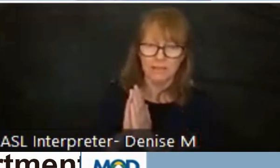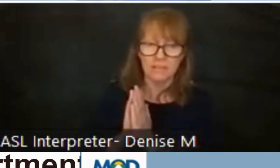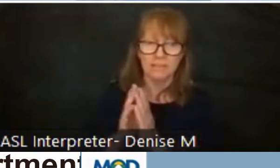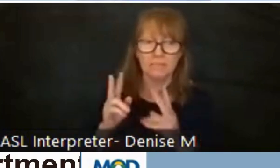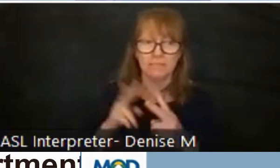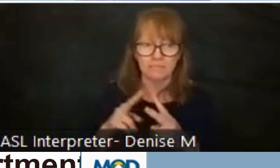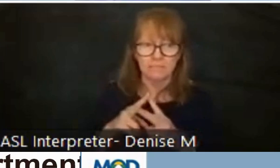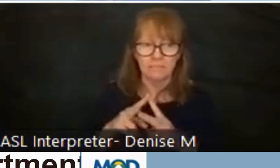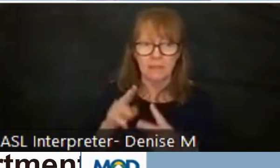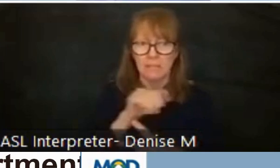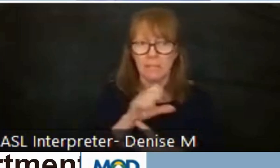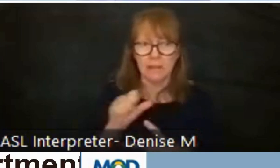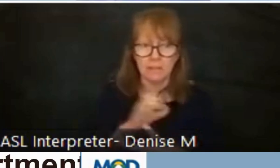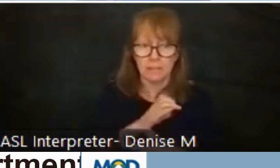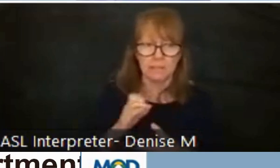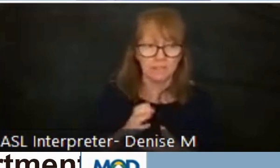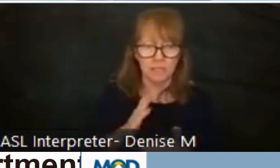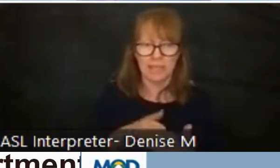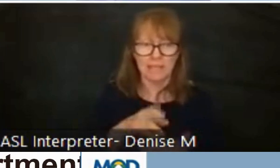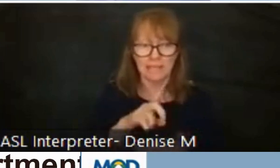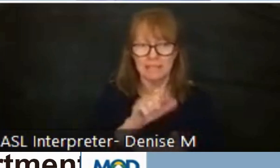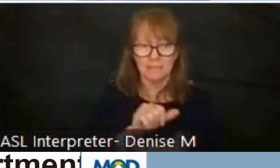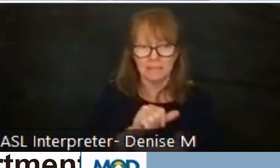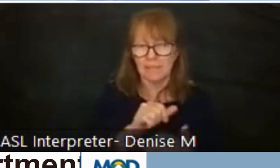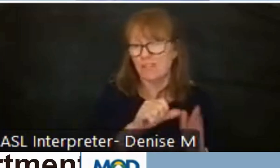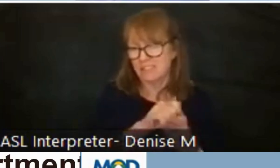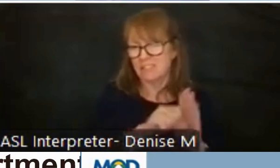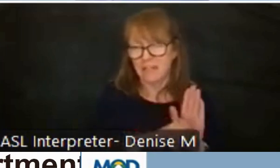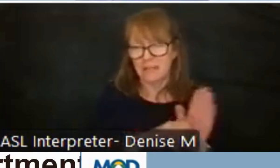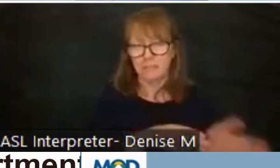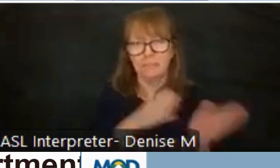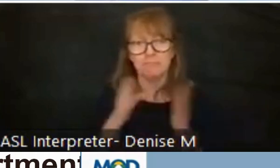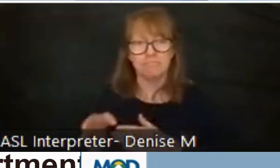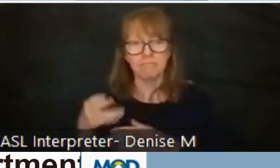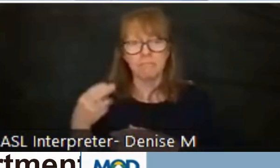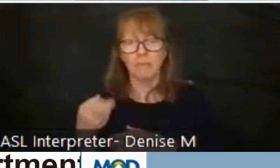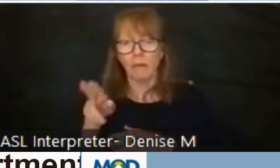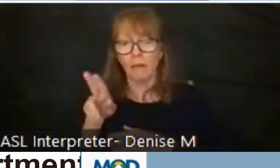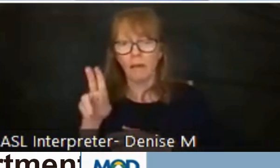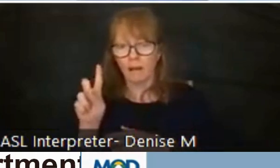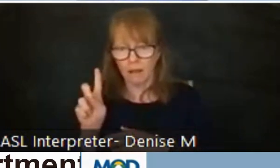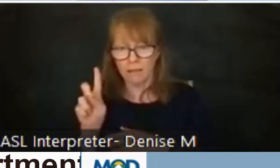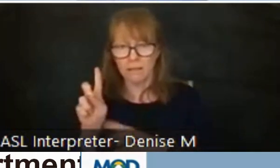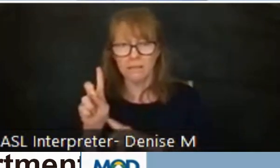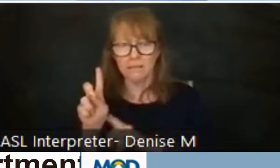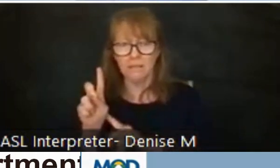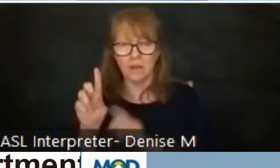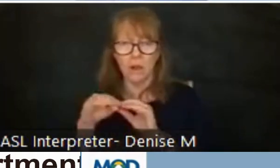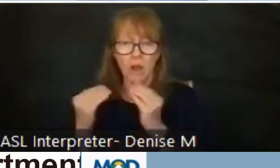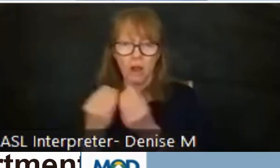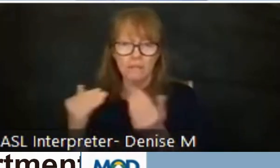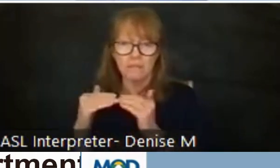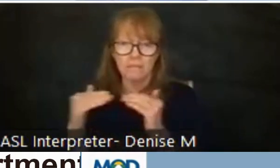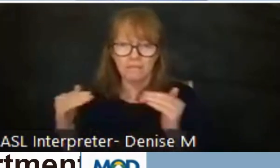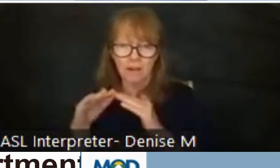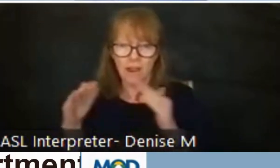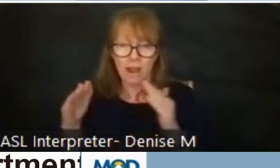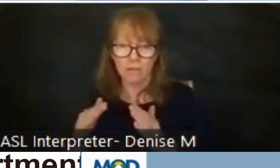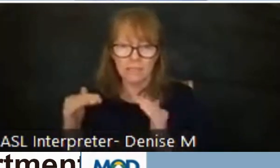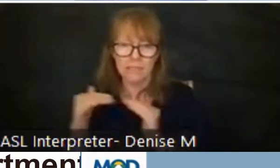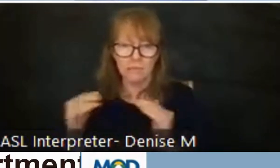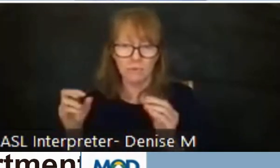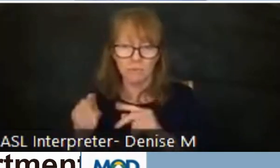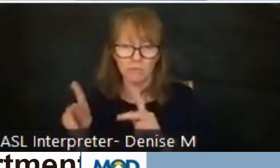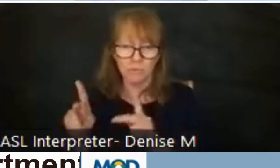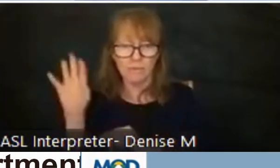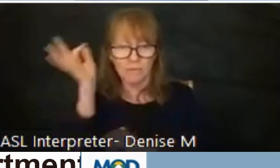Massachusetts Commission Against Discrimination on the state side and the HUD's Office of Fair Housing and Equal Opportunity on the